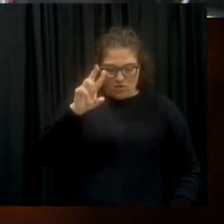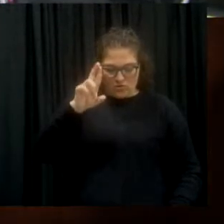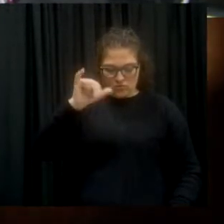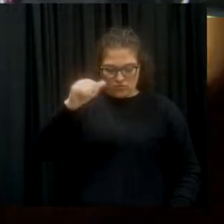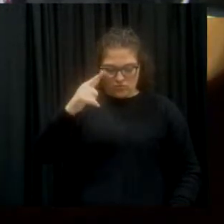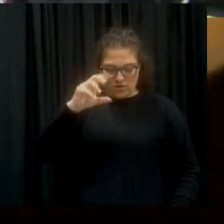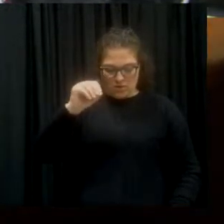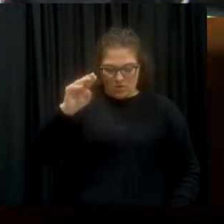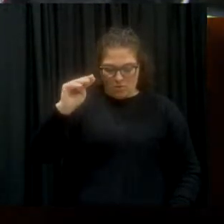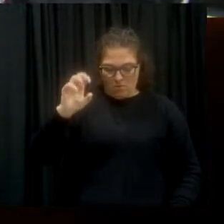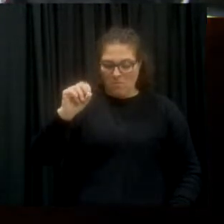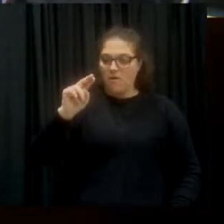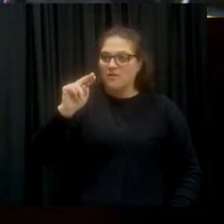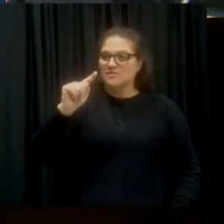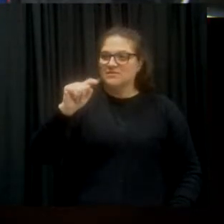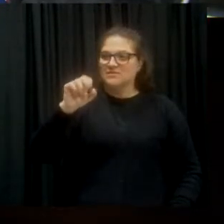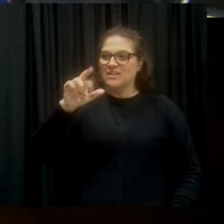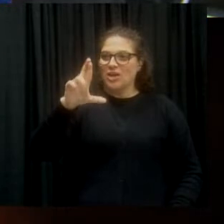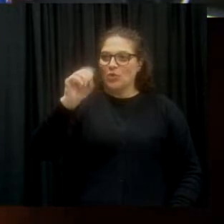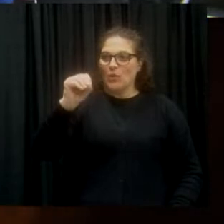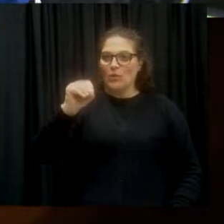Rodrigo Montero.